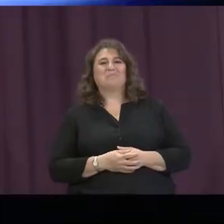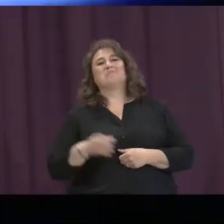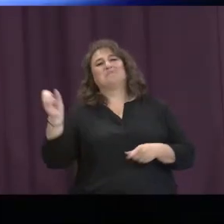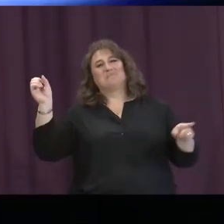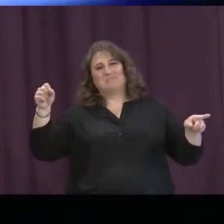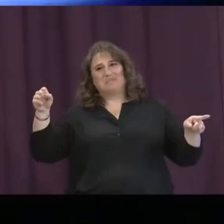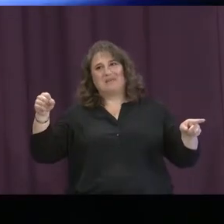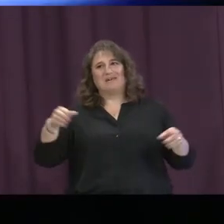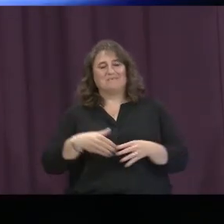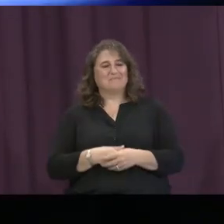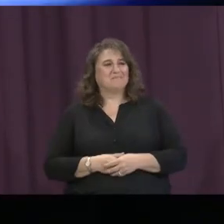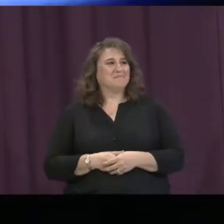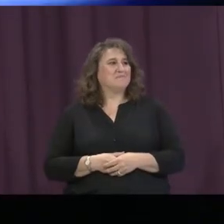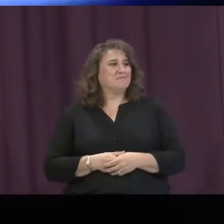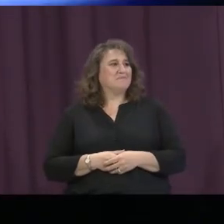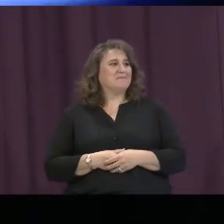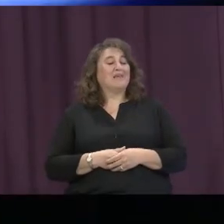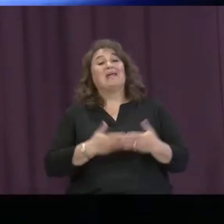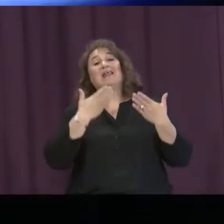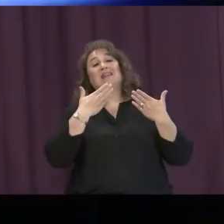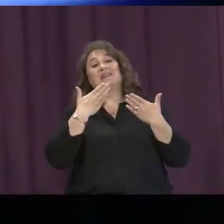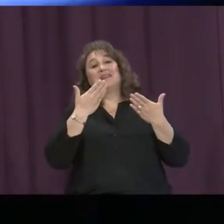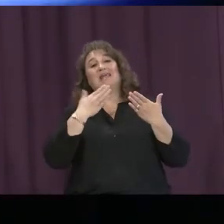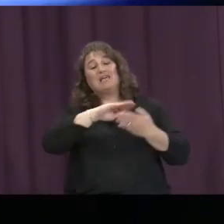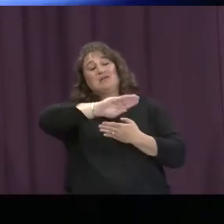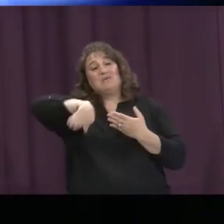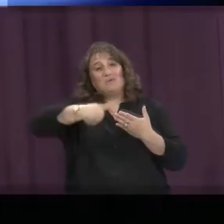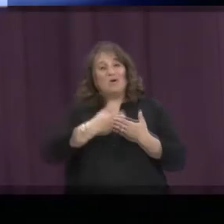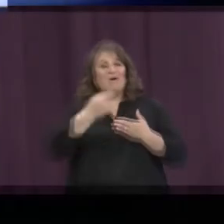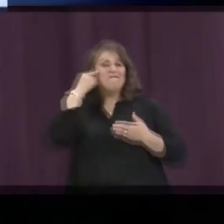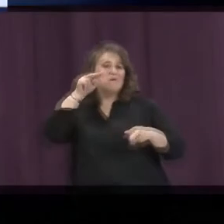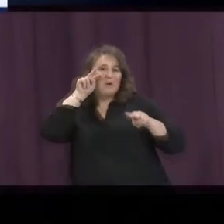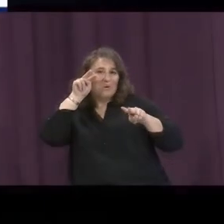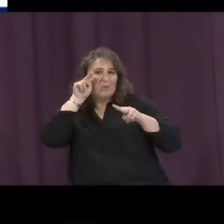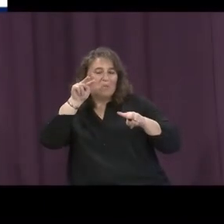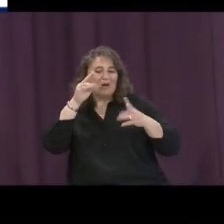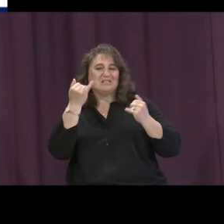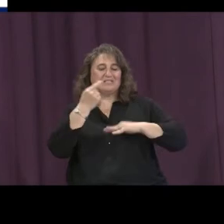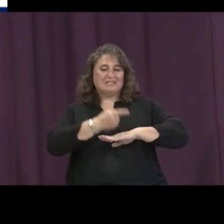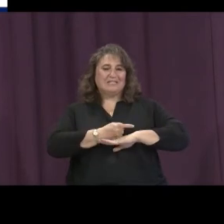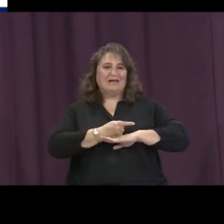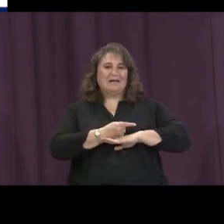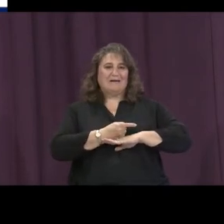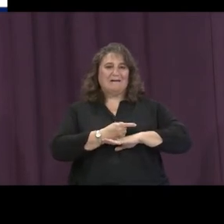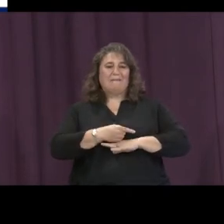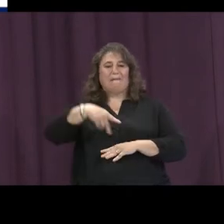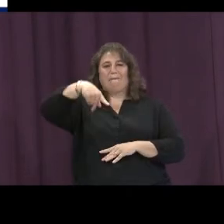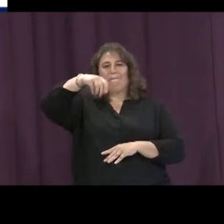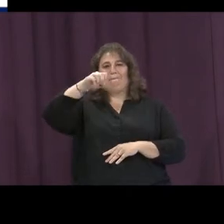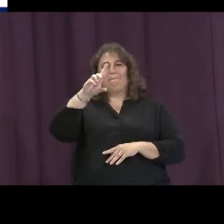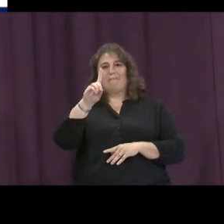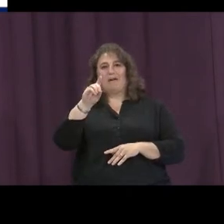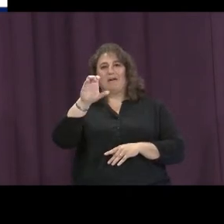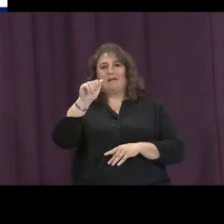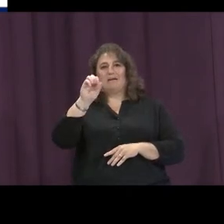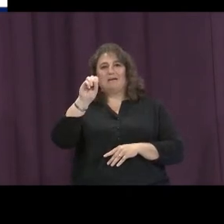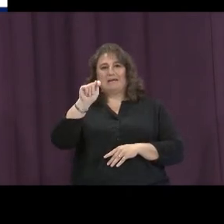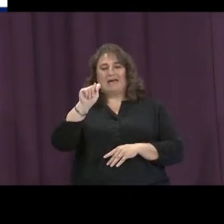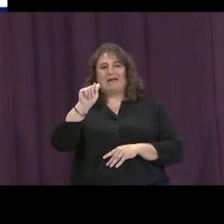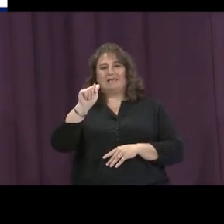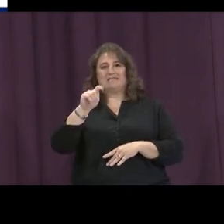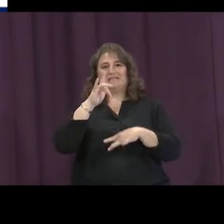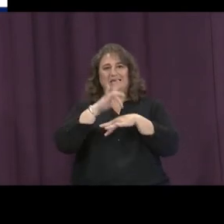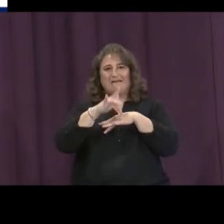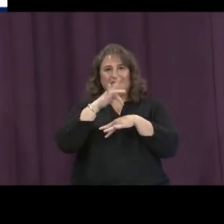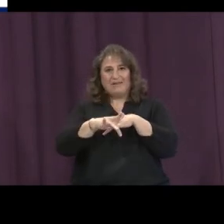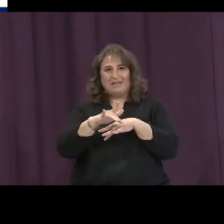Absolutely. So, we just want to thank you all. Thank you all for watching today. Um, our podcast will now be available on YouTube